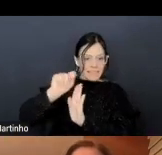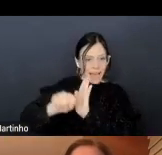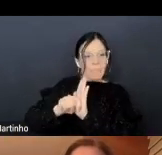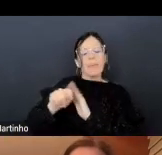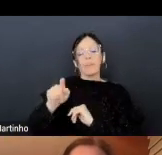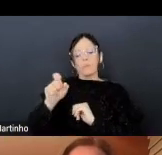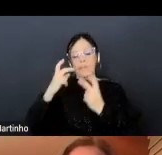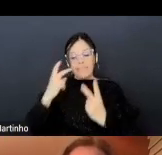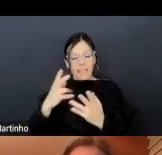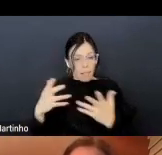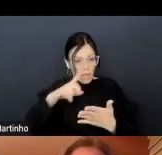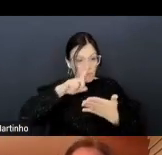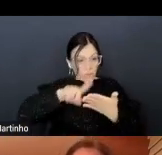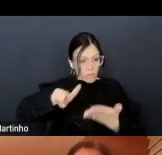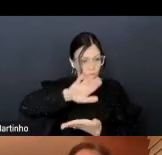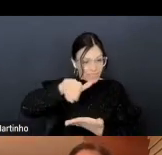pain research centers